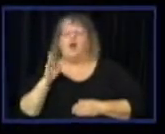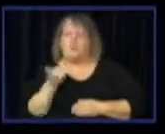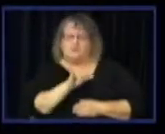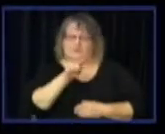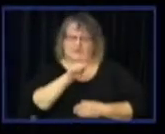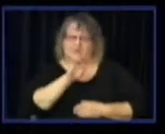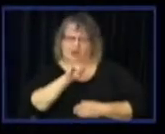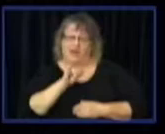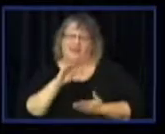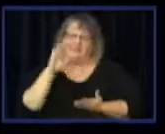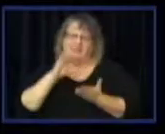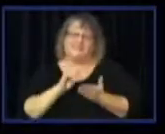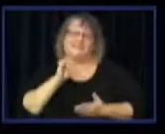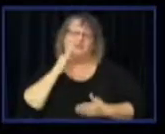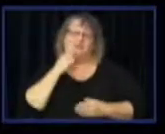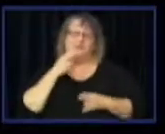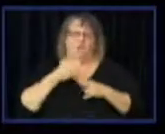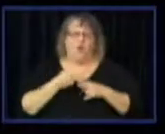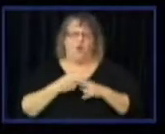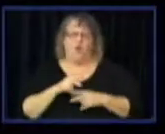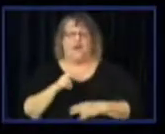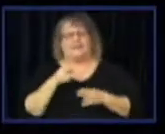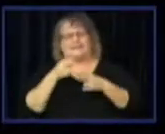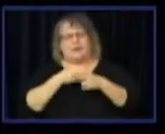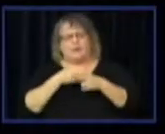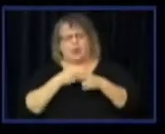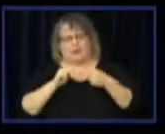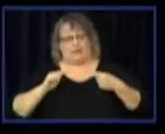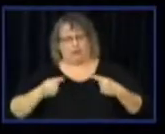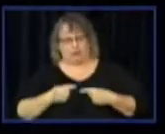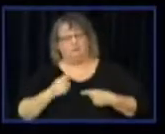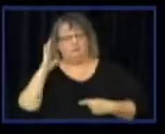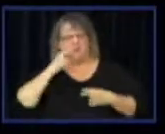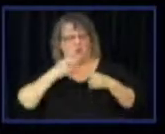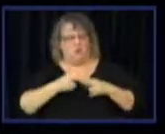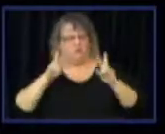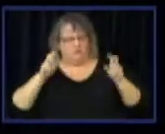less severe, what we used to call a temporary injury to the